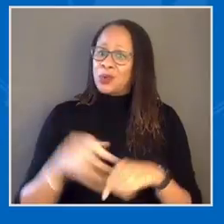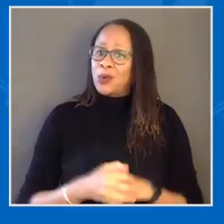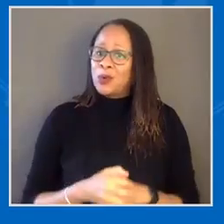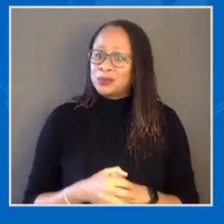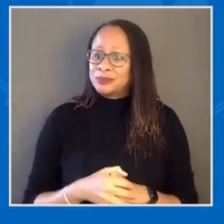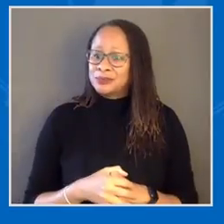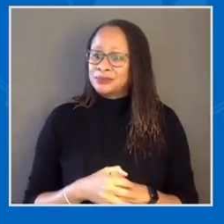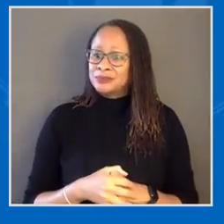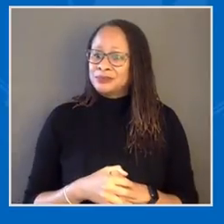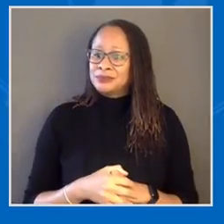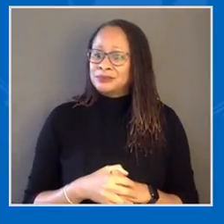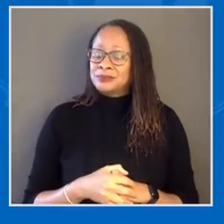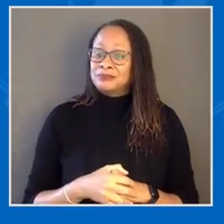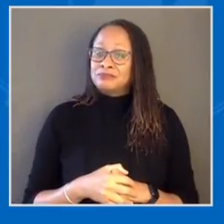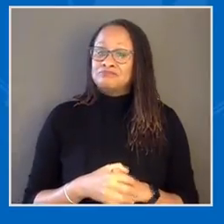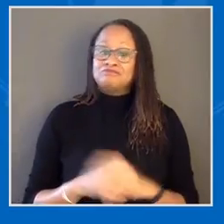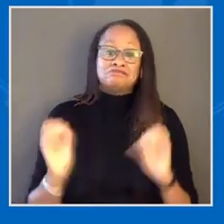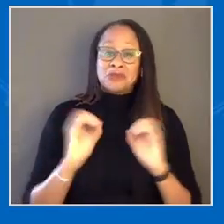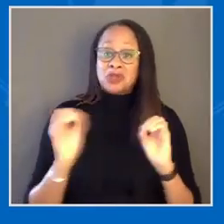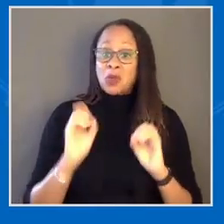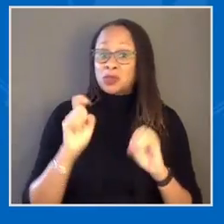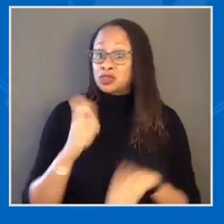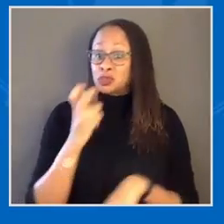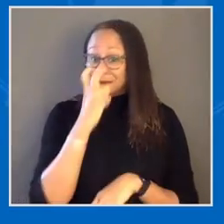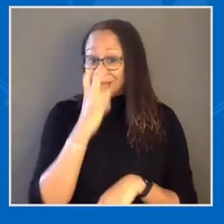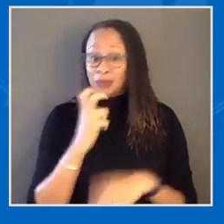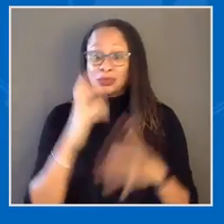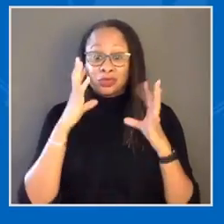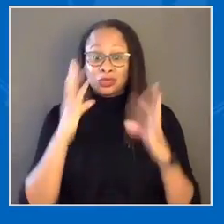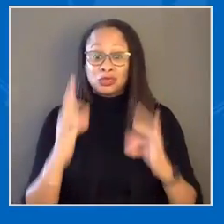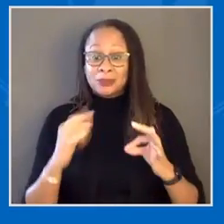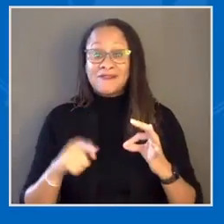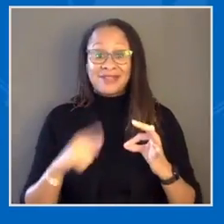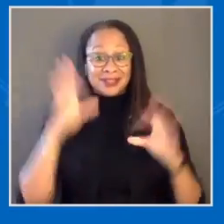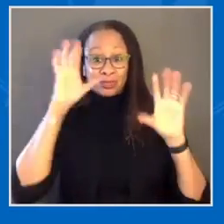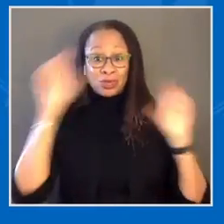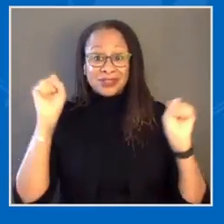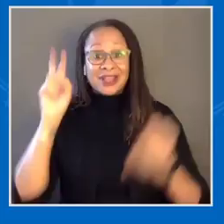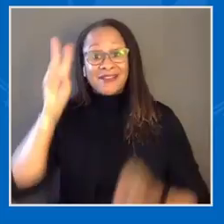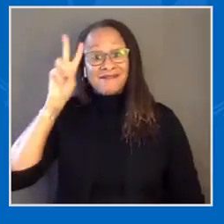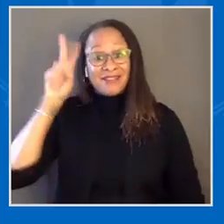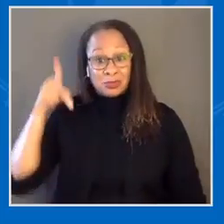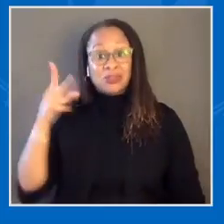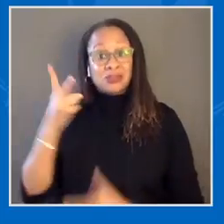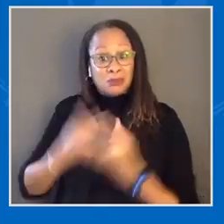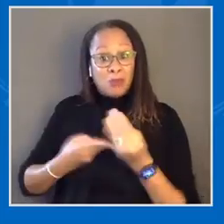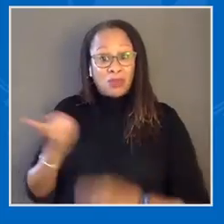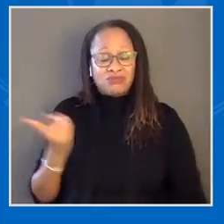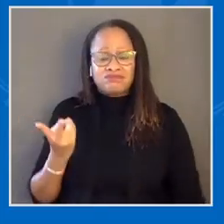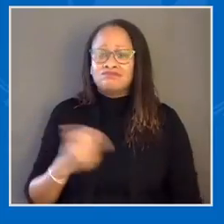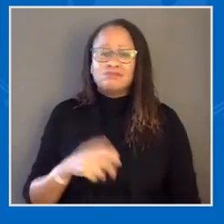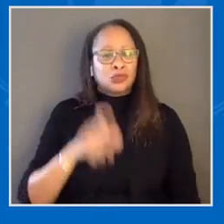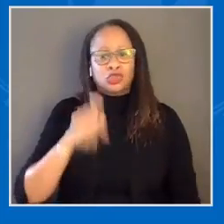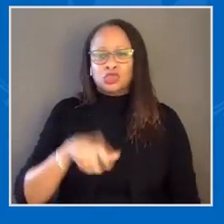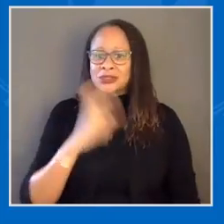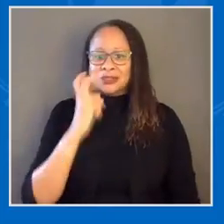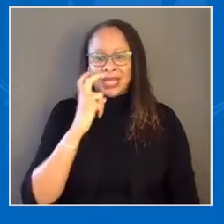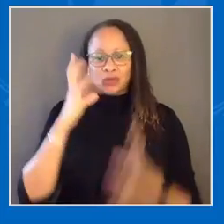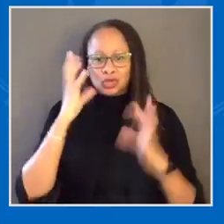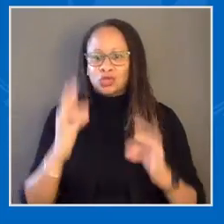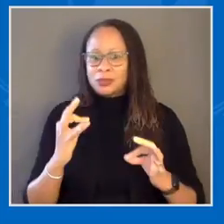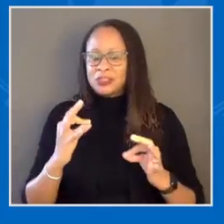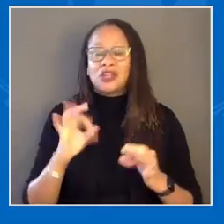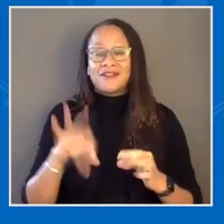No one should doubt the determination of this president and vice president. They shouldn't doubt the determination of a